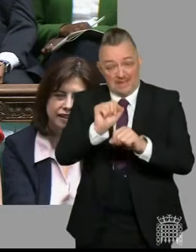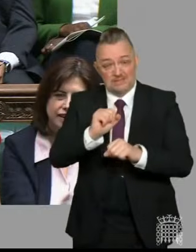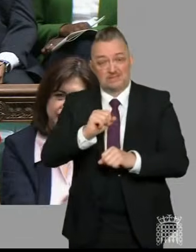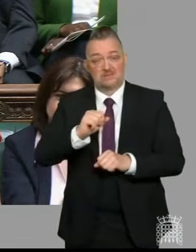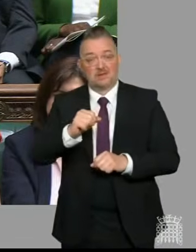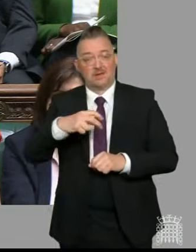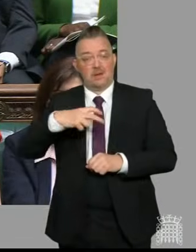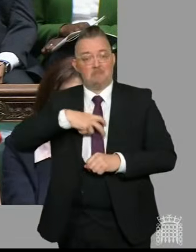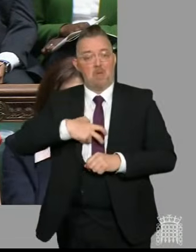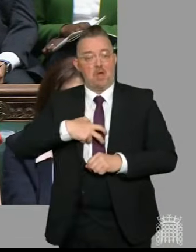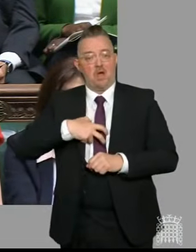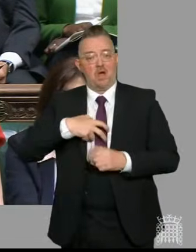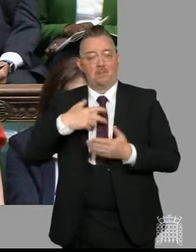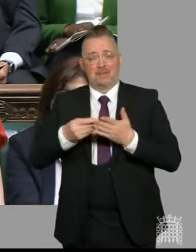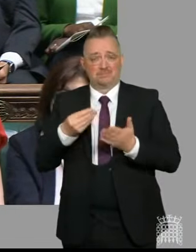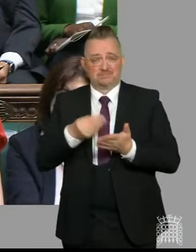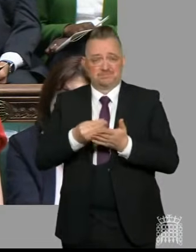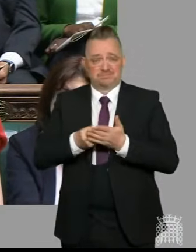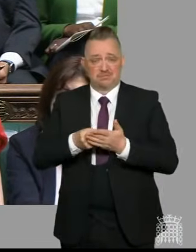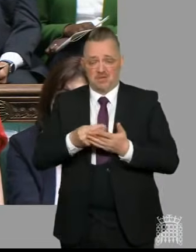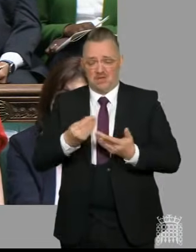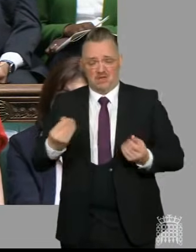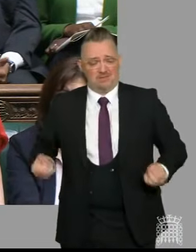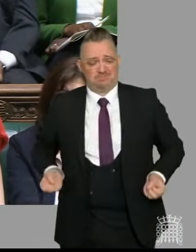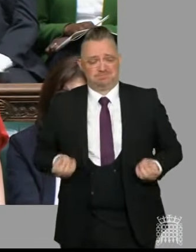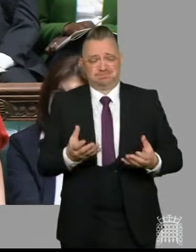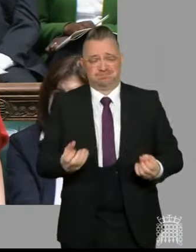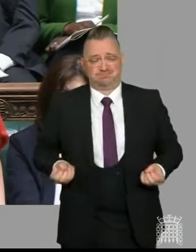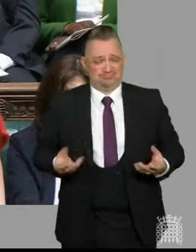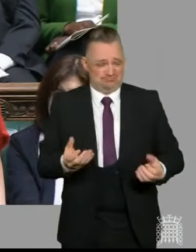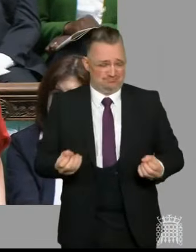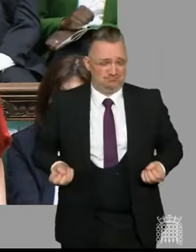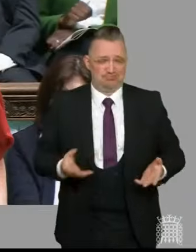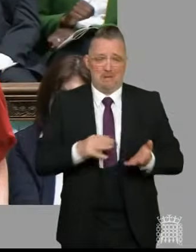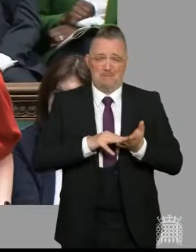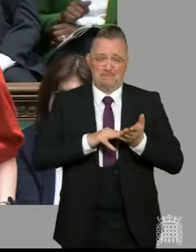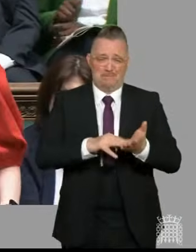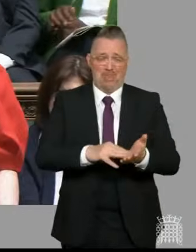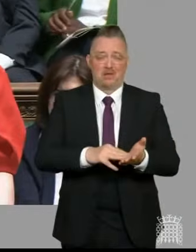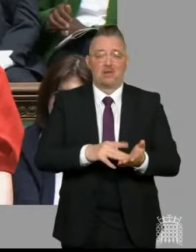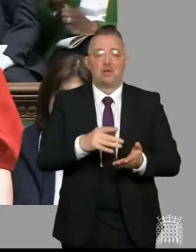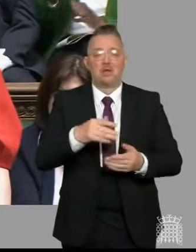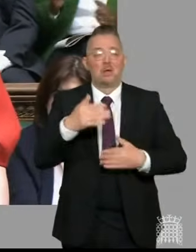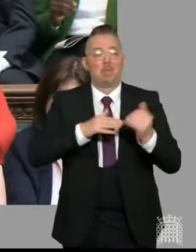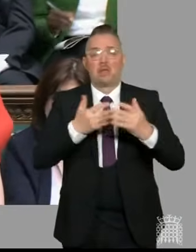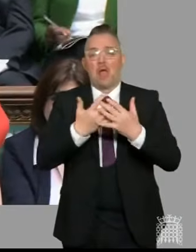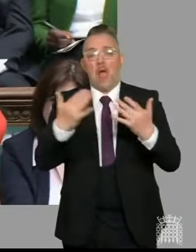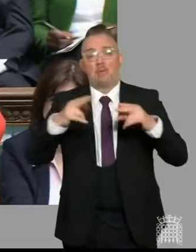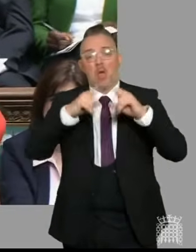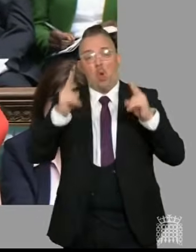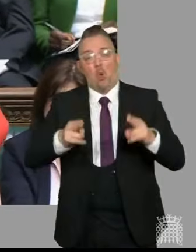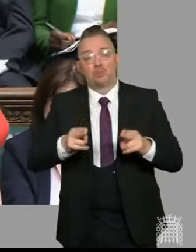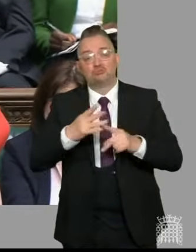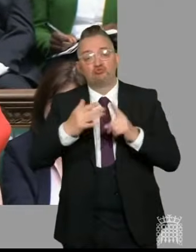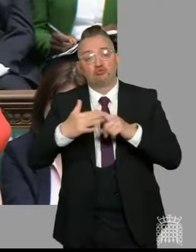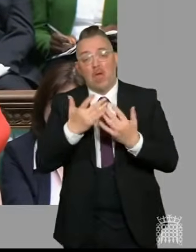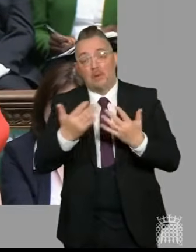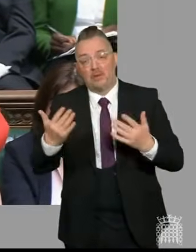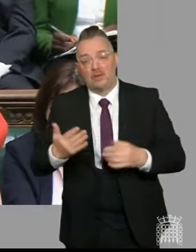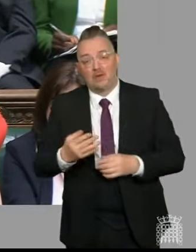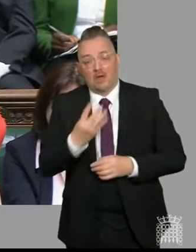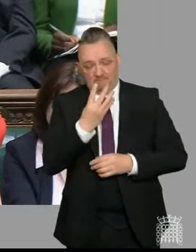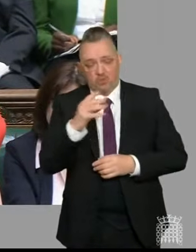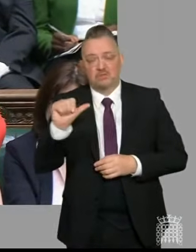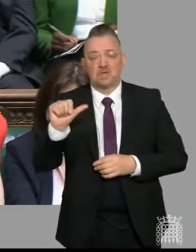just 46 social homes in 8 years. That's almost as many as the Chancellor's